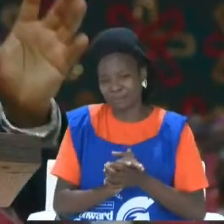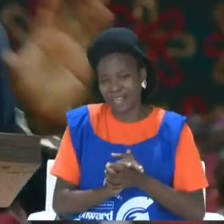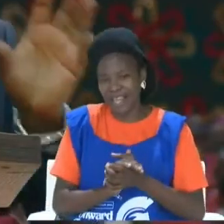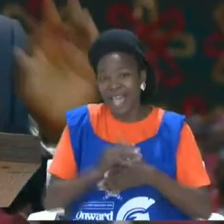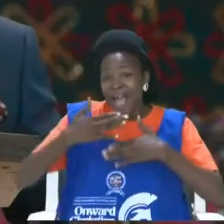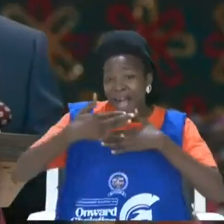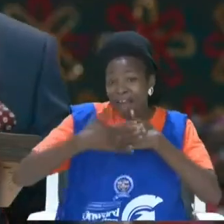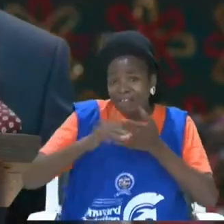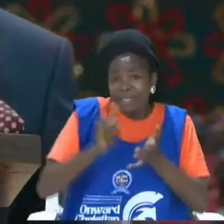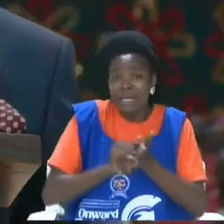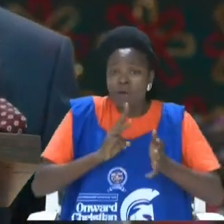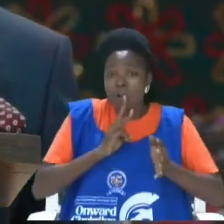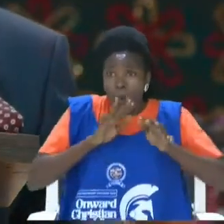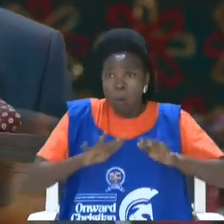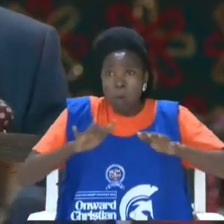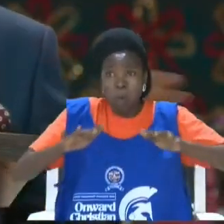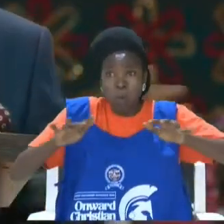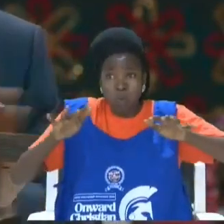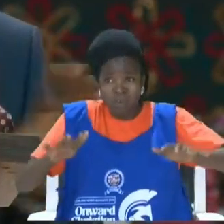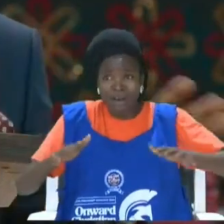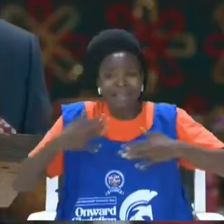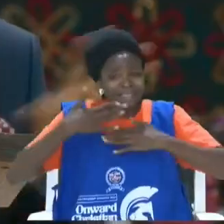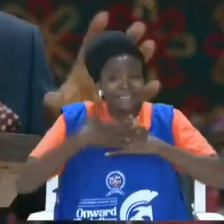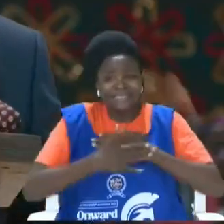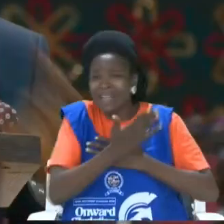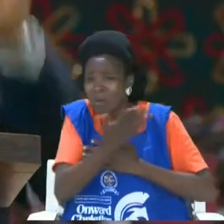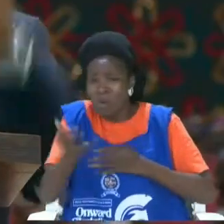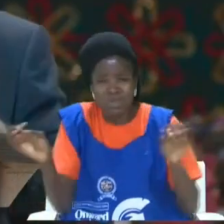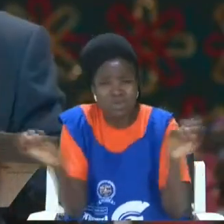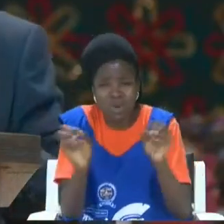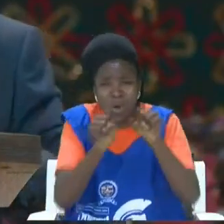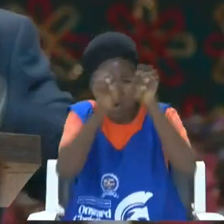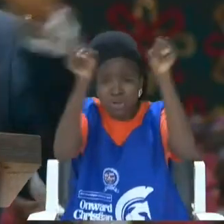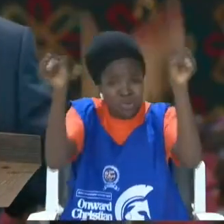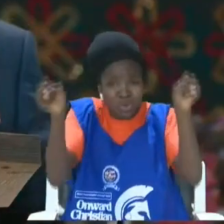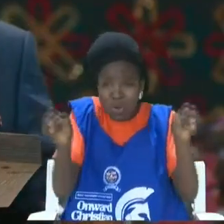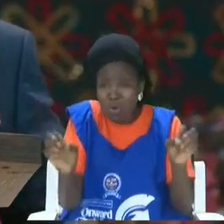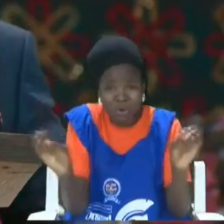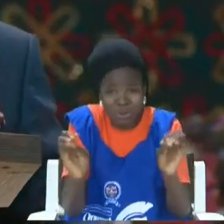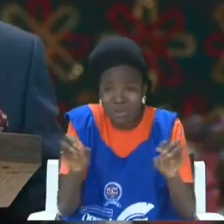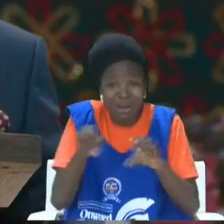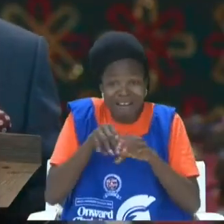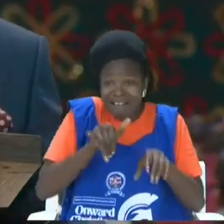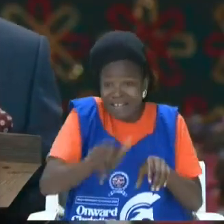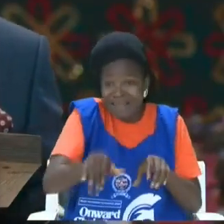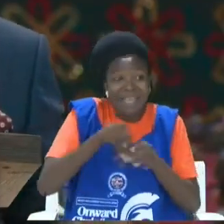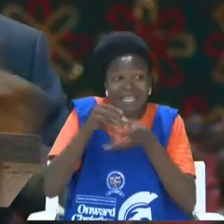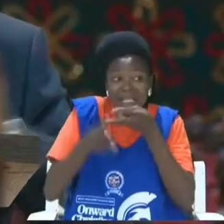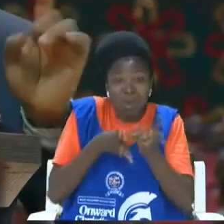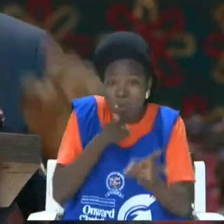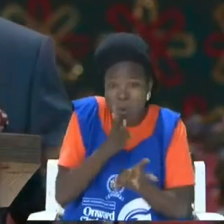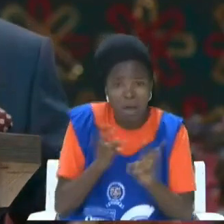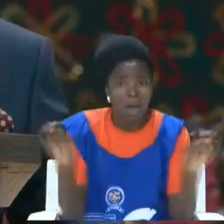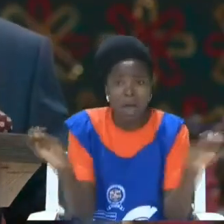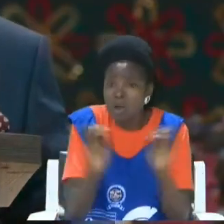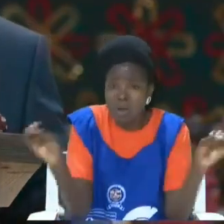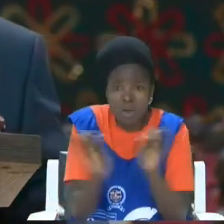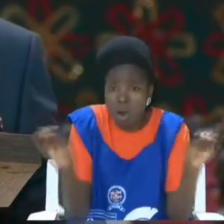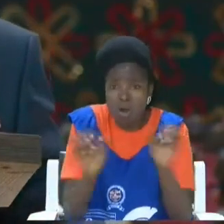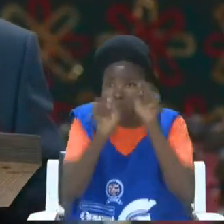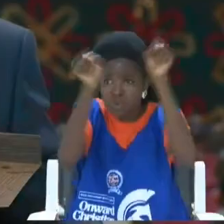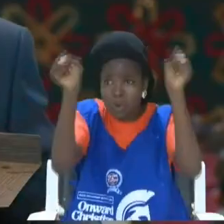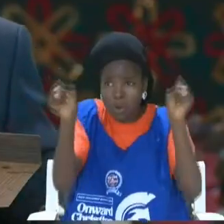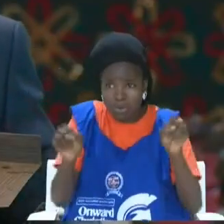After that flood, there was no structure remaining all over the world. No structure was